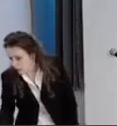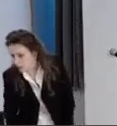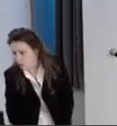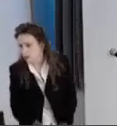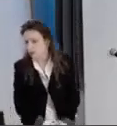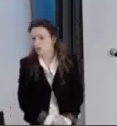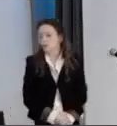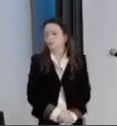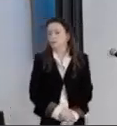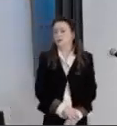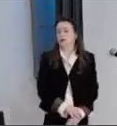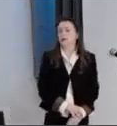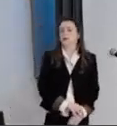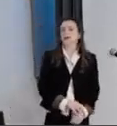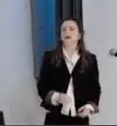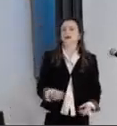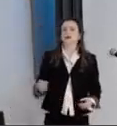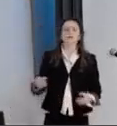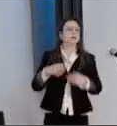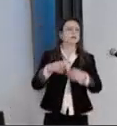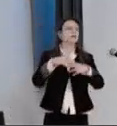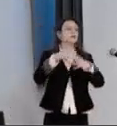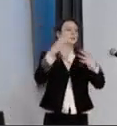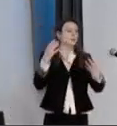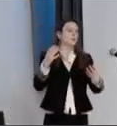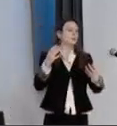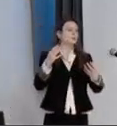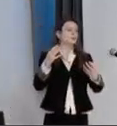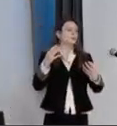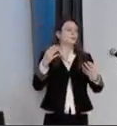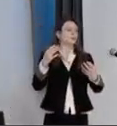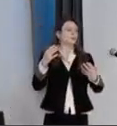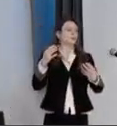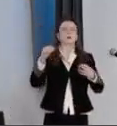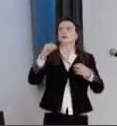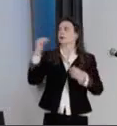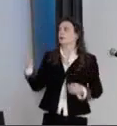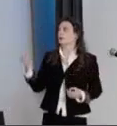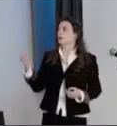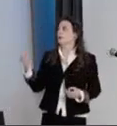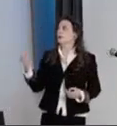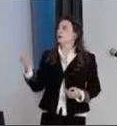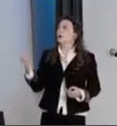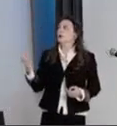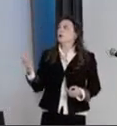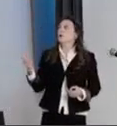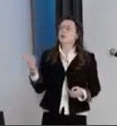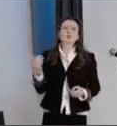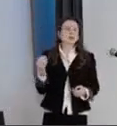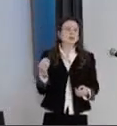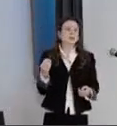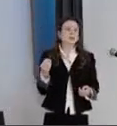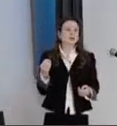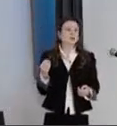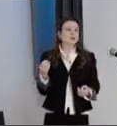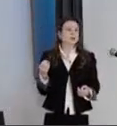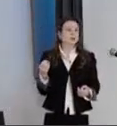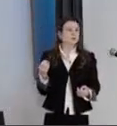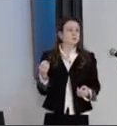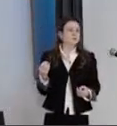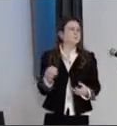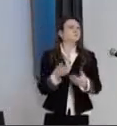this creation, you will discover that this pattern is obtained through colored feathers, which is something